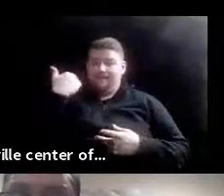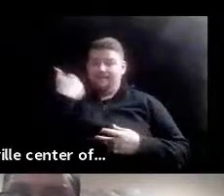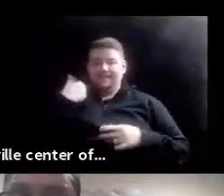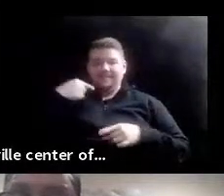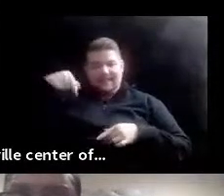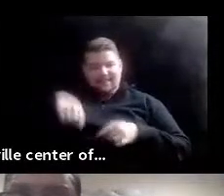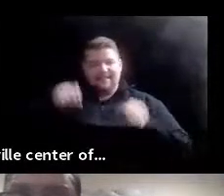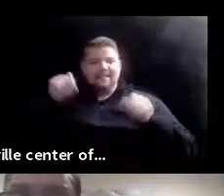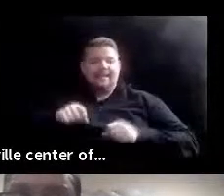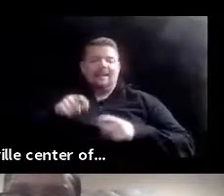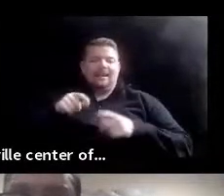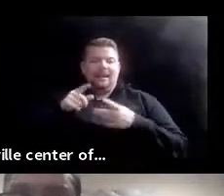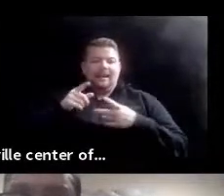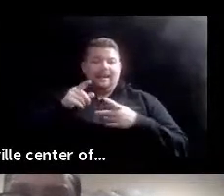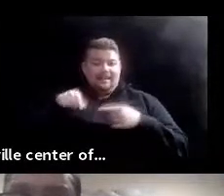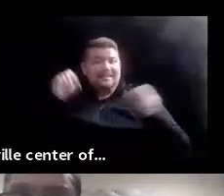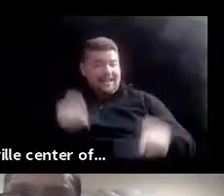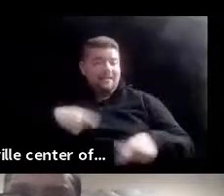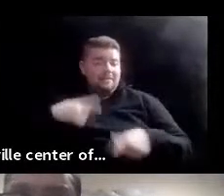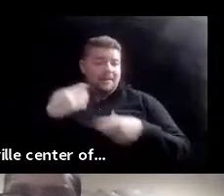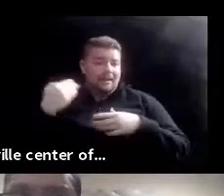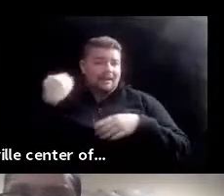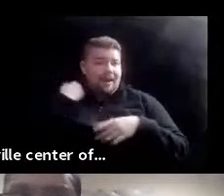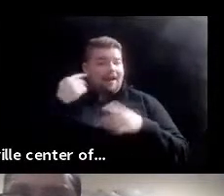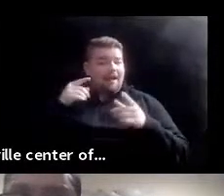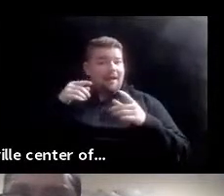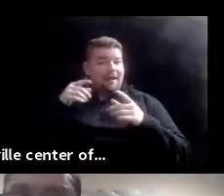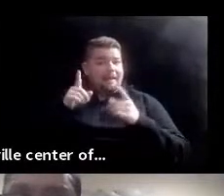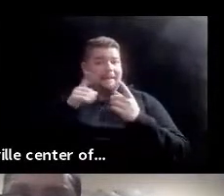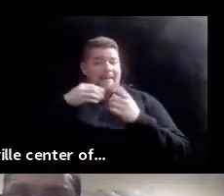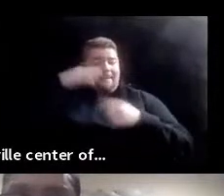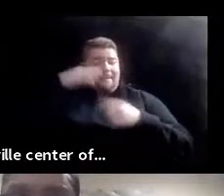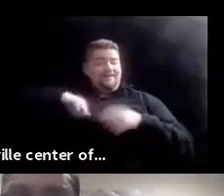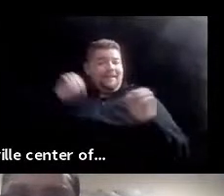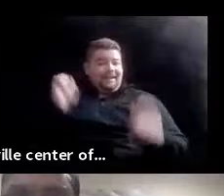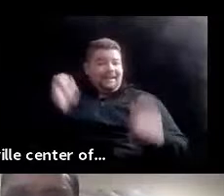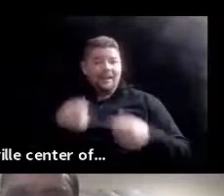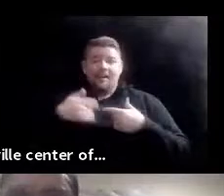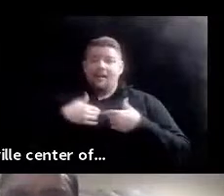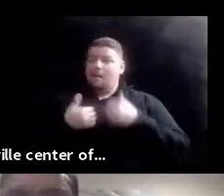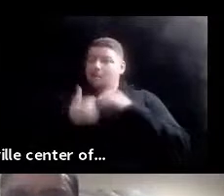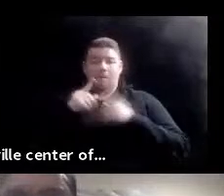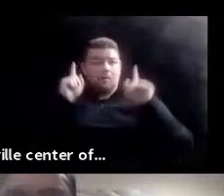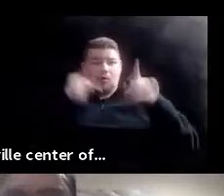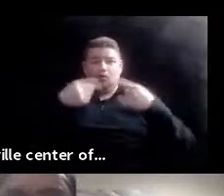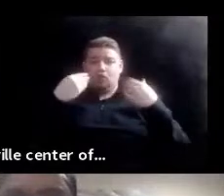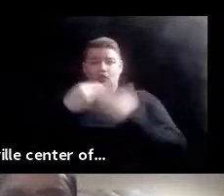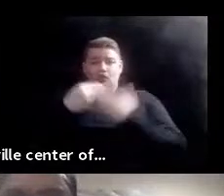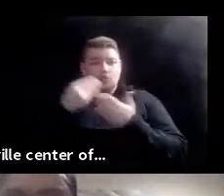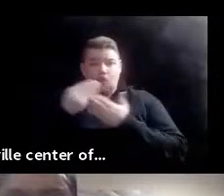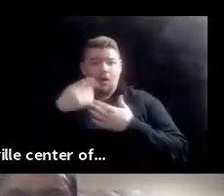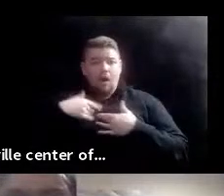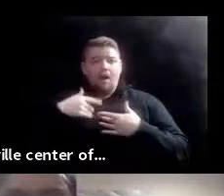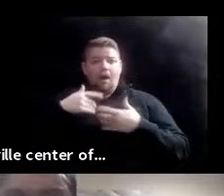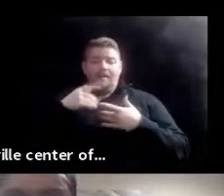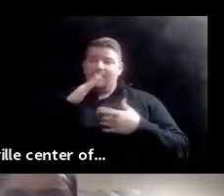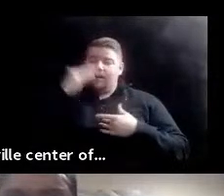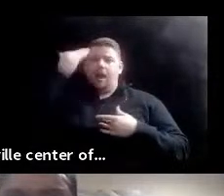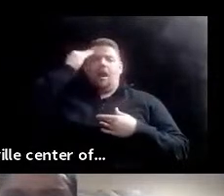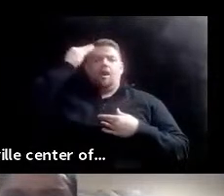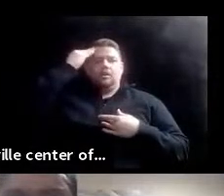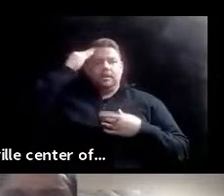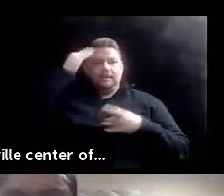a benefit. It's most people, if we go to the store, for example, are very conscientious